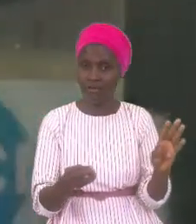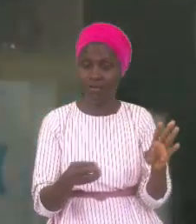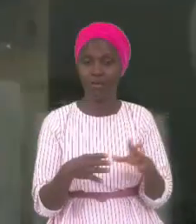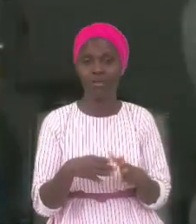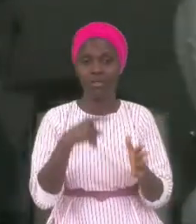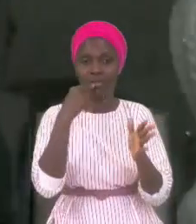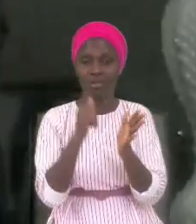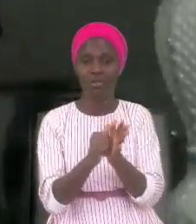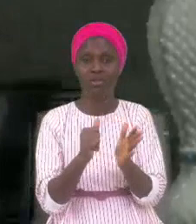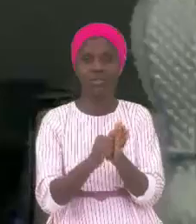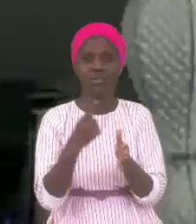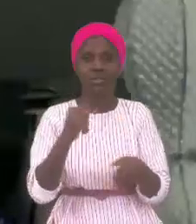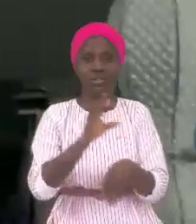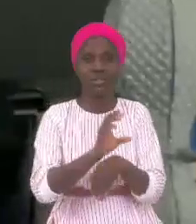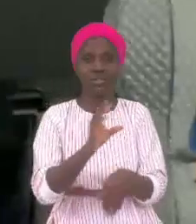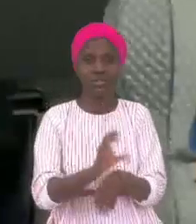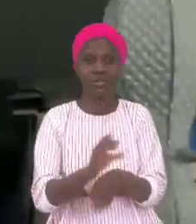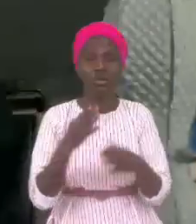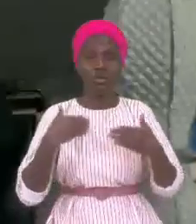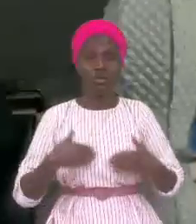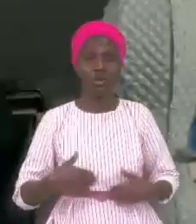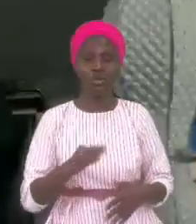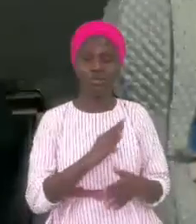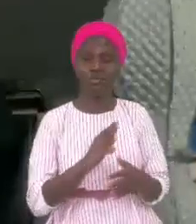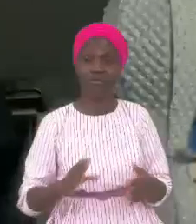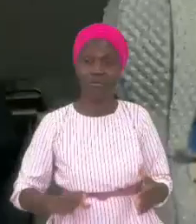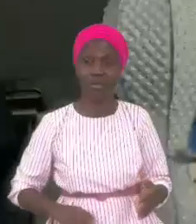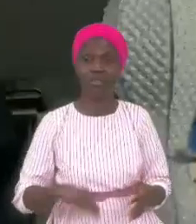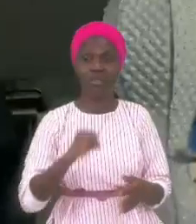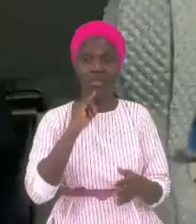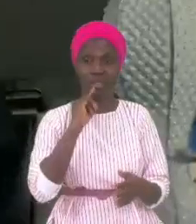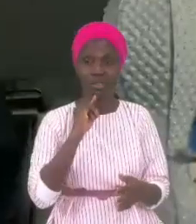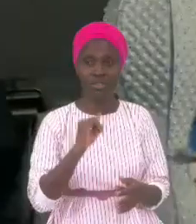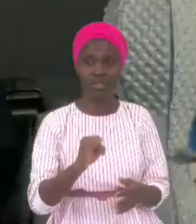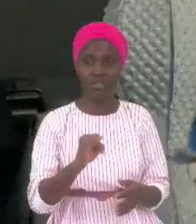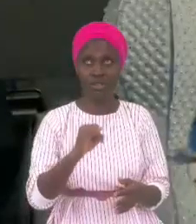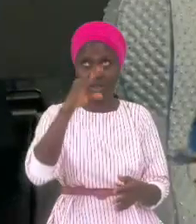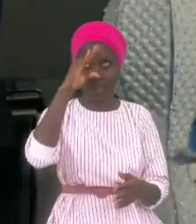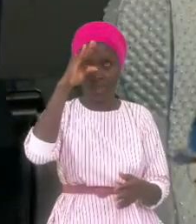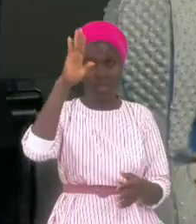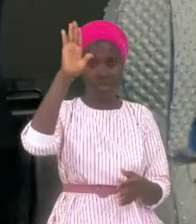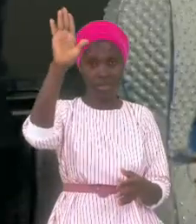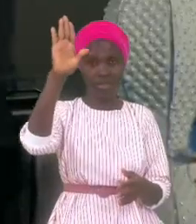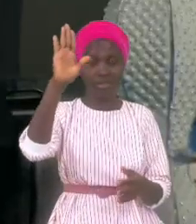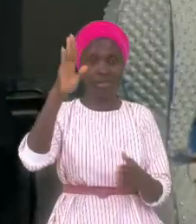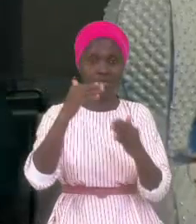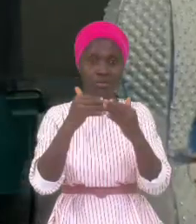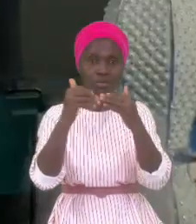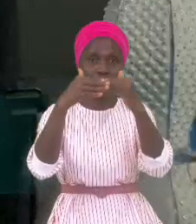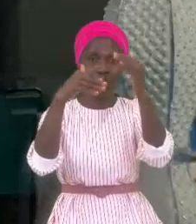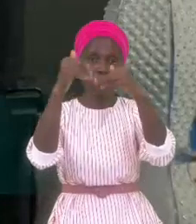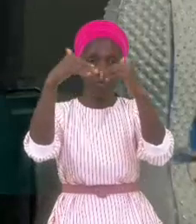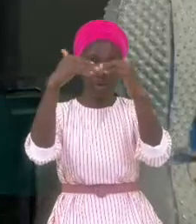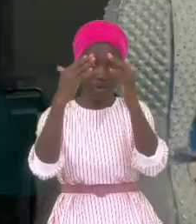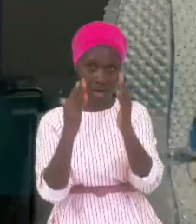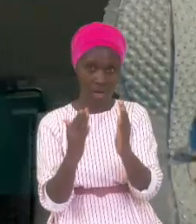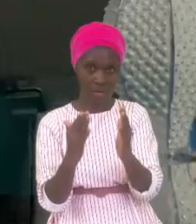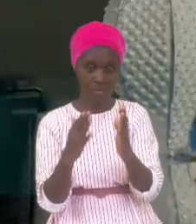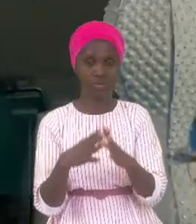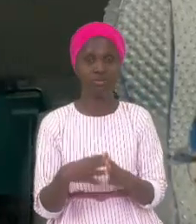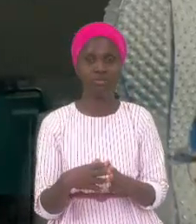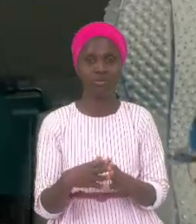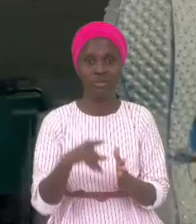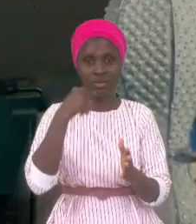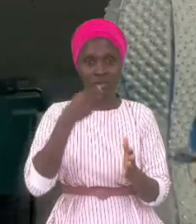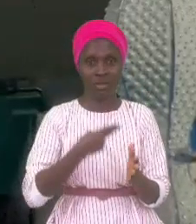the church, the body of Christ, is his building. Is building. It tells us in